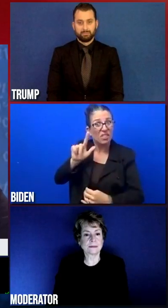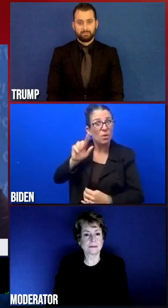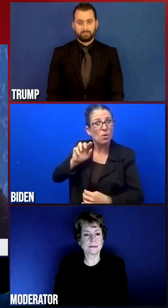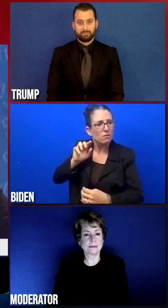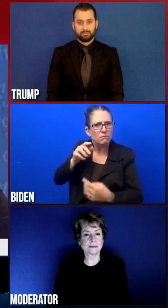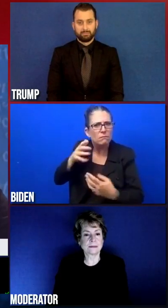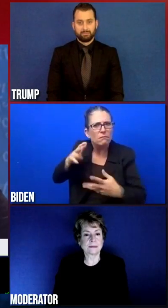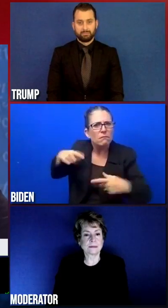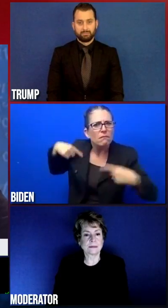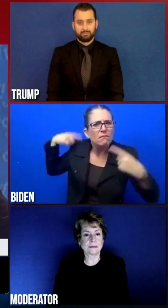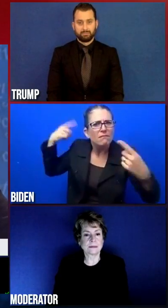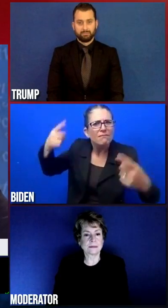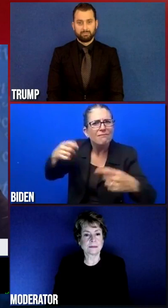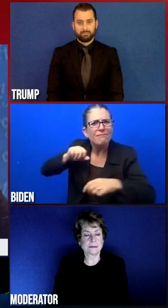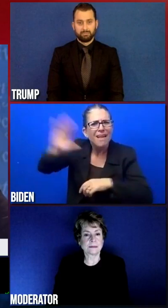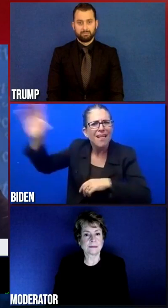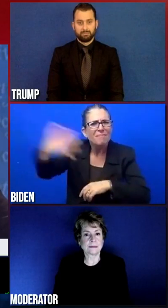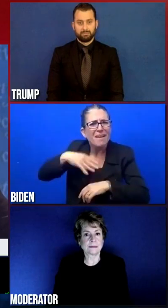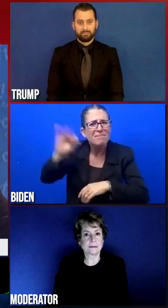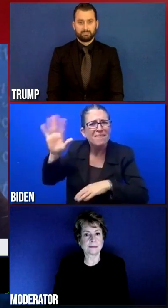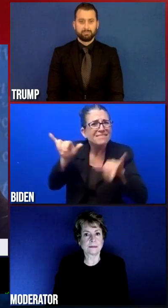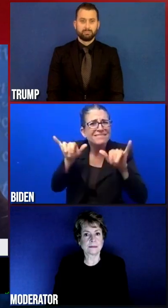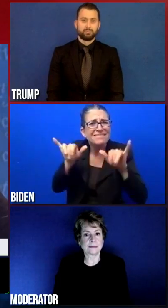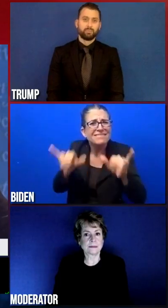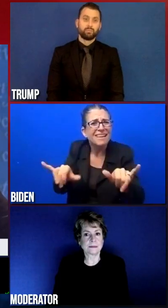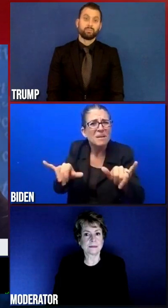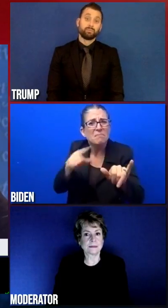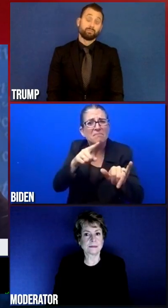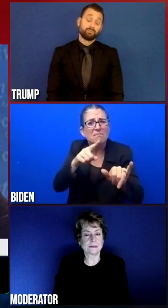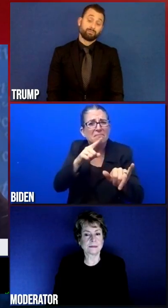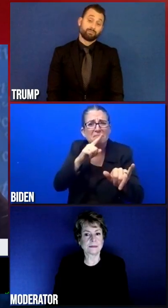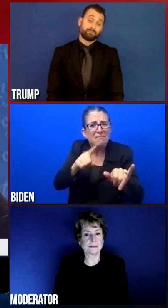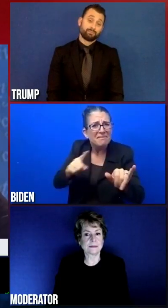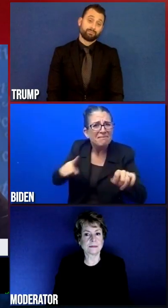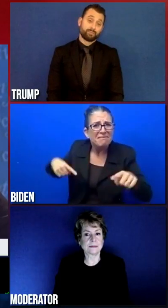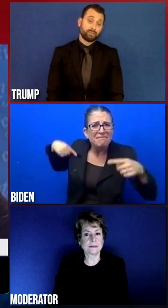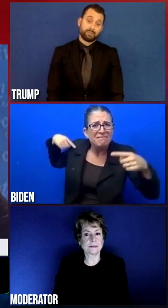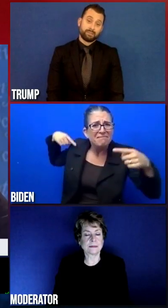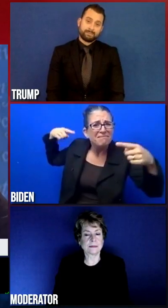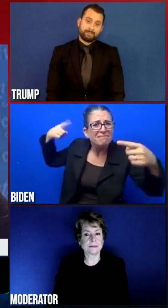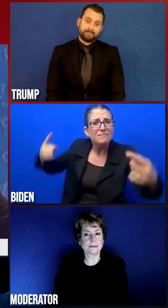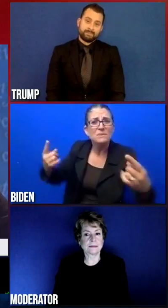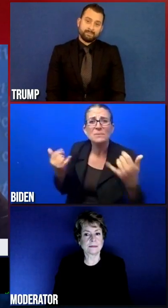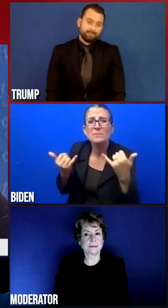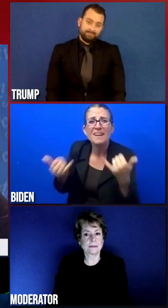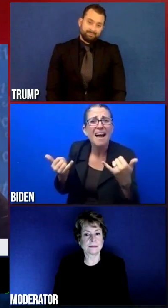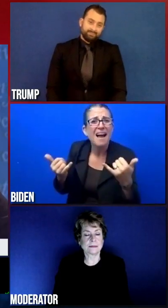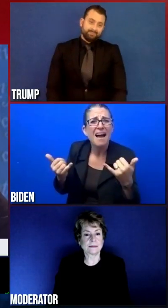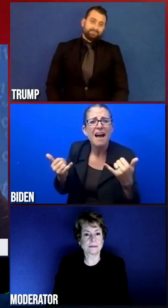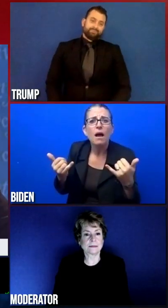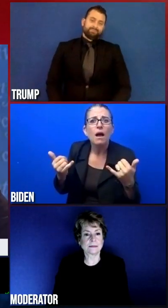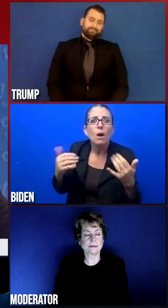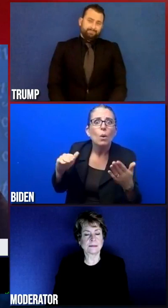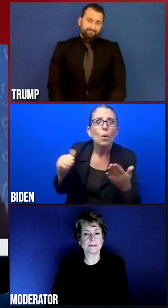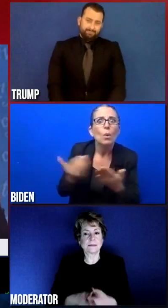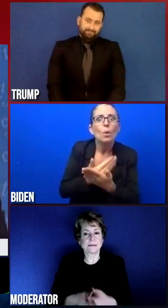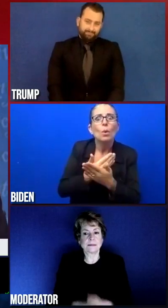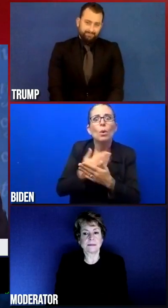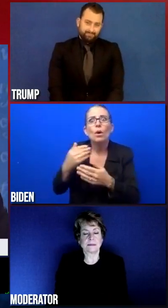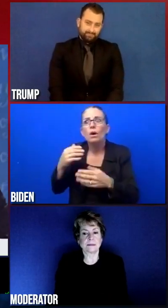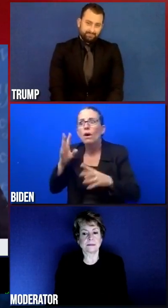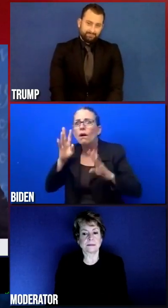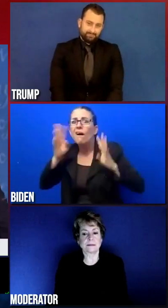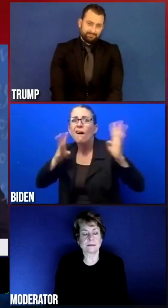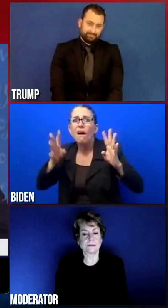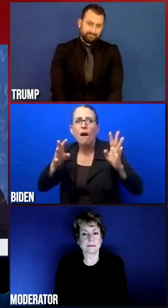honest. No one has established at all that there is fraud related to mail-in ballots, that somehow